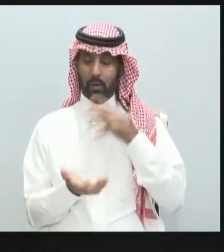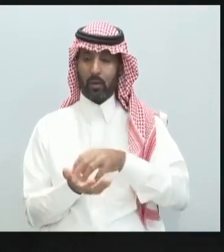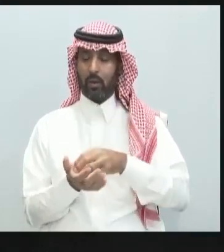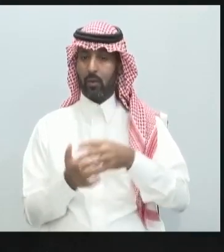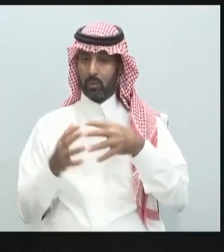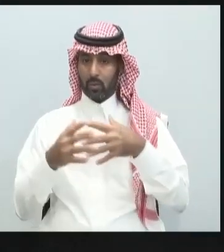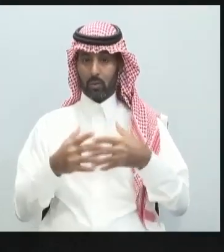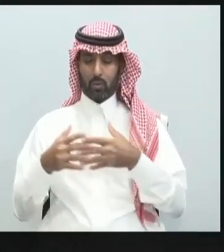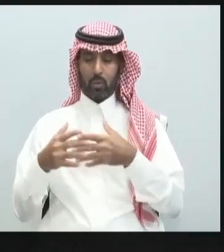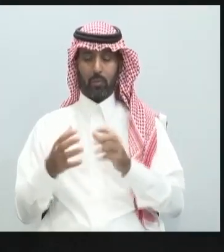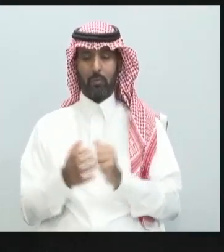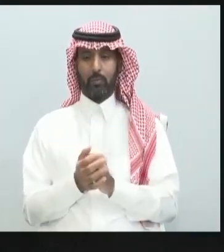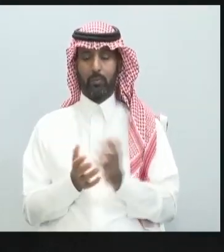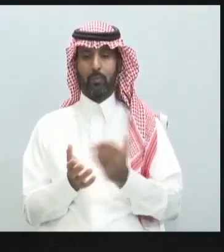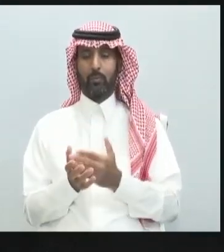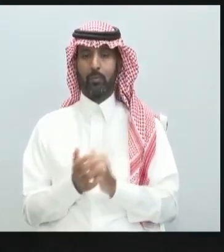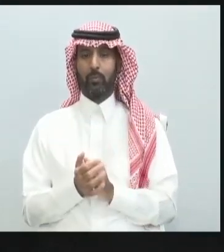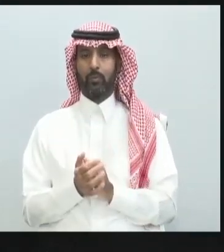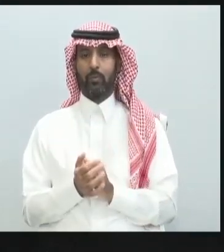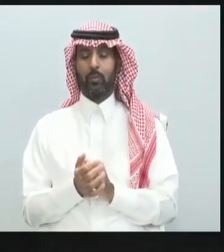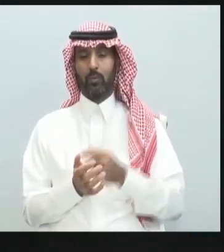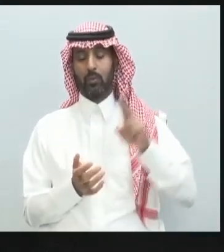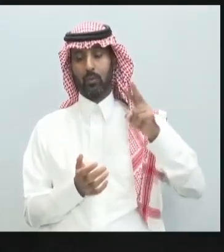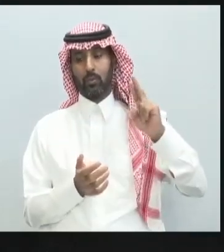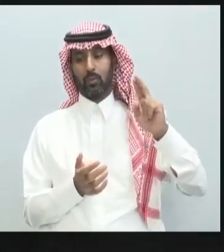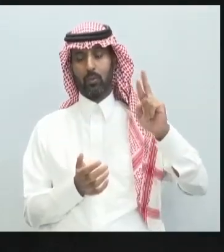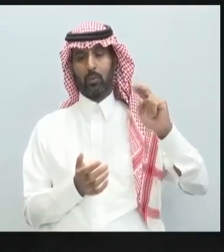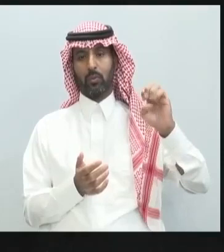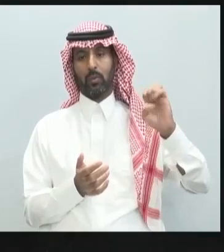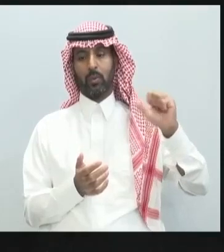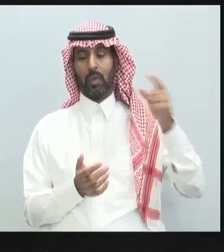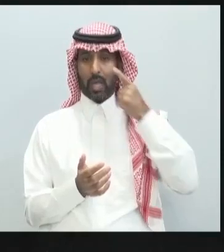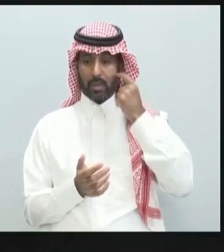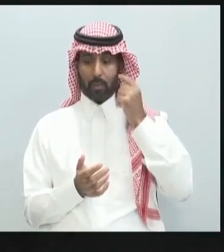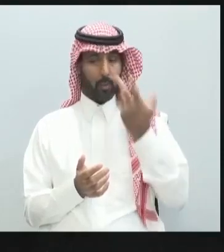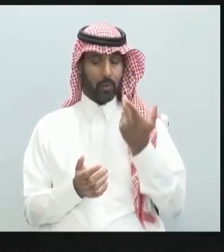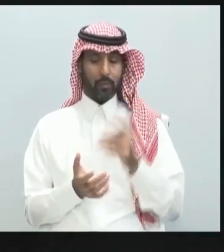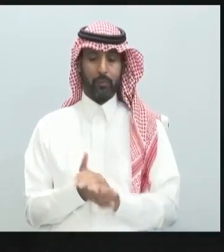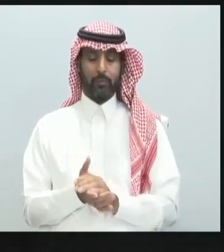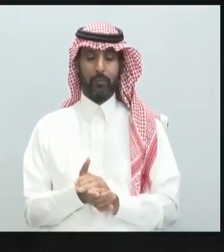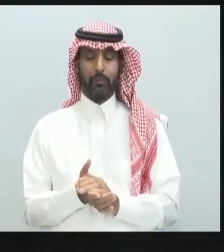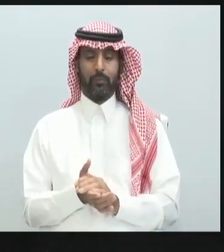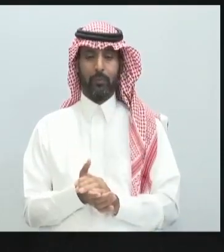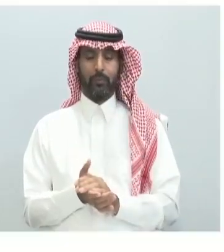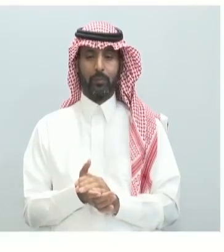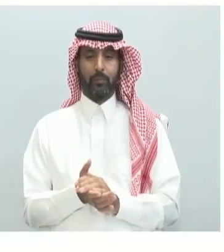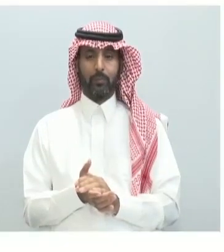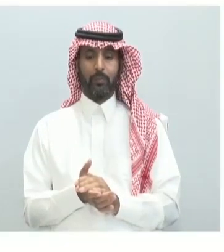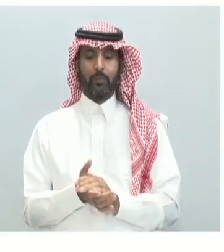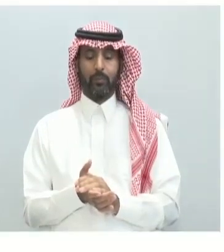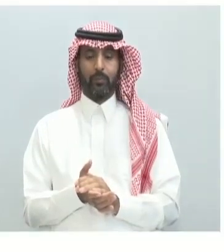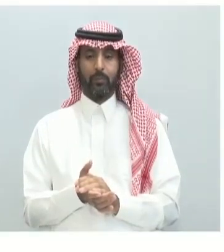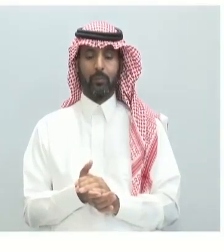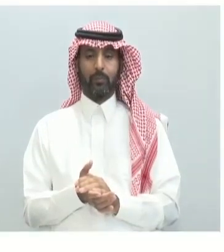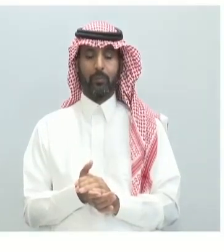Japan, or is it B, in the US? So where did it begin? Let's check the correct